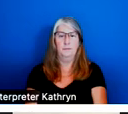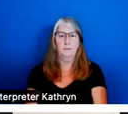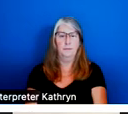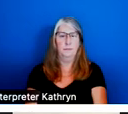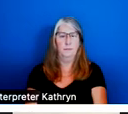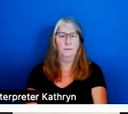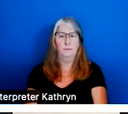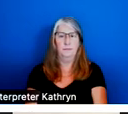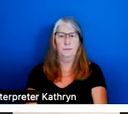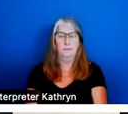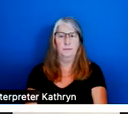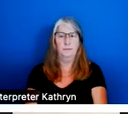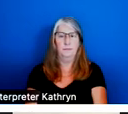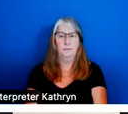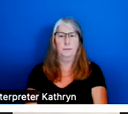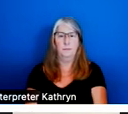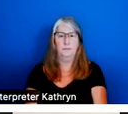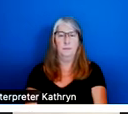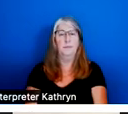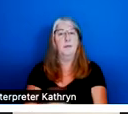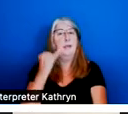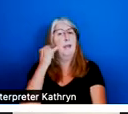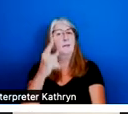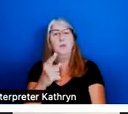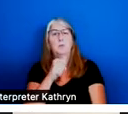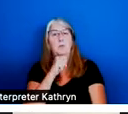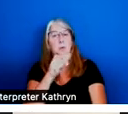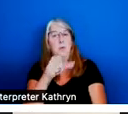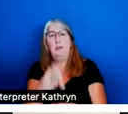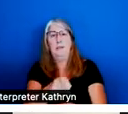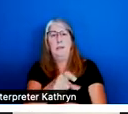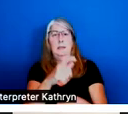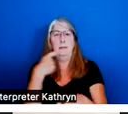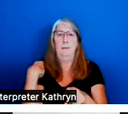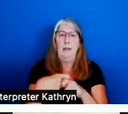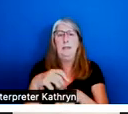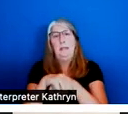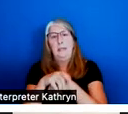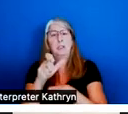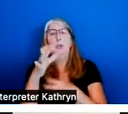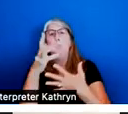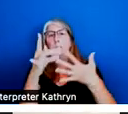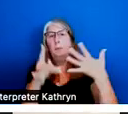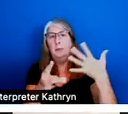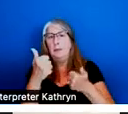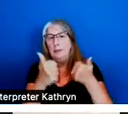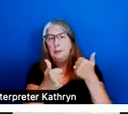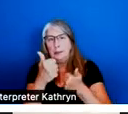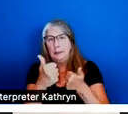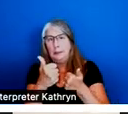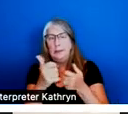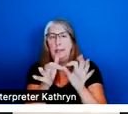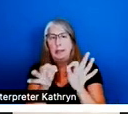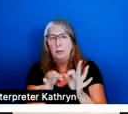finalizar. If you are not bilingual Spanish-English, you can select your language channel by going to the bottom